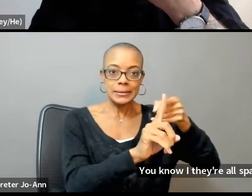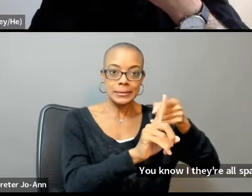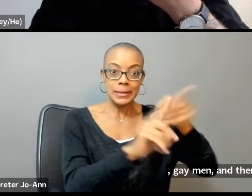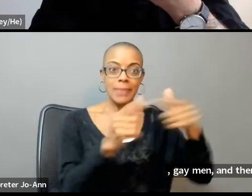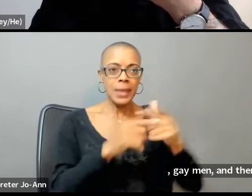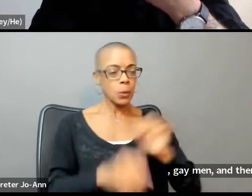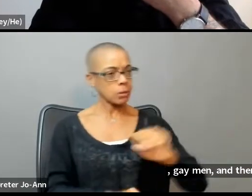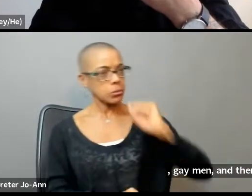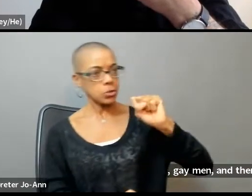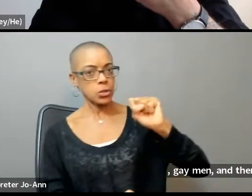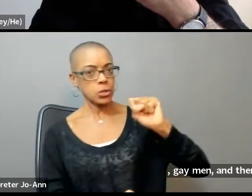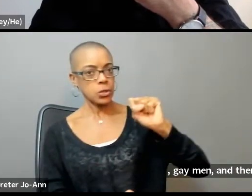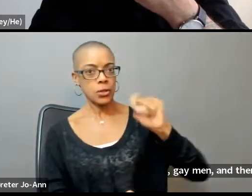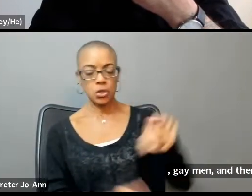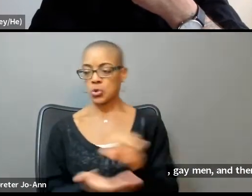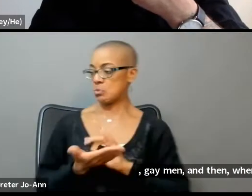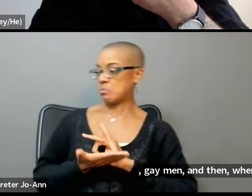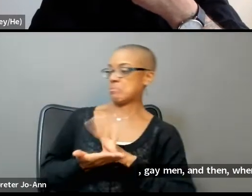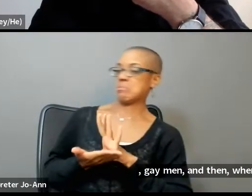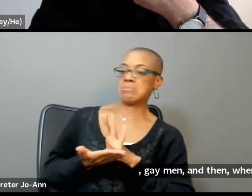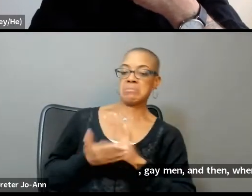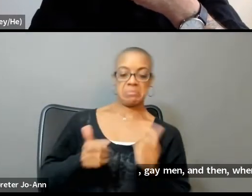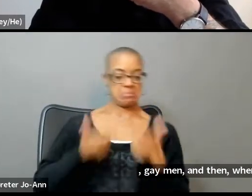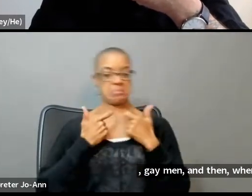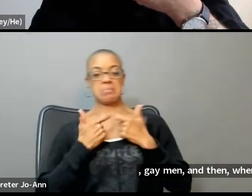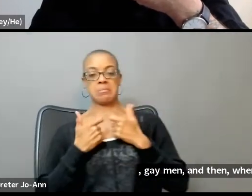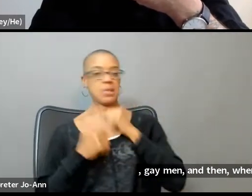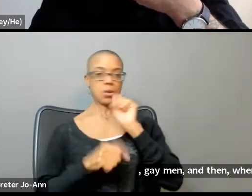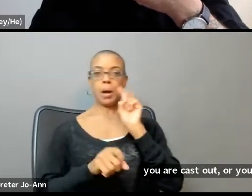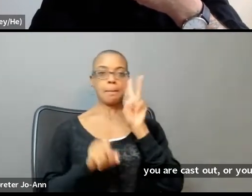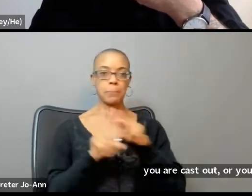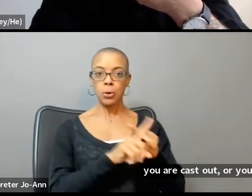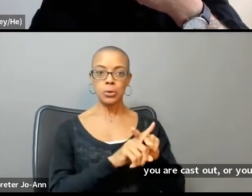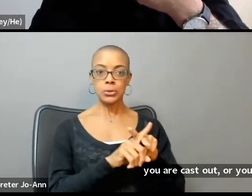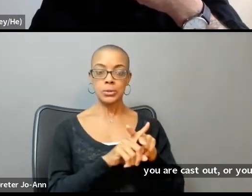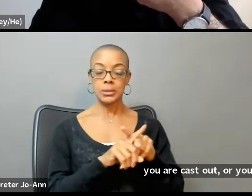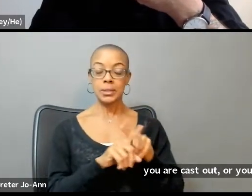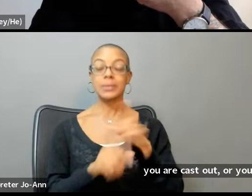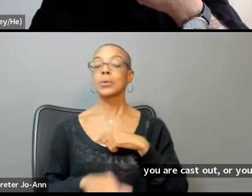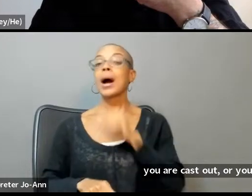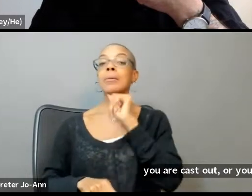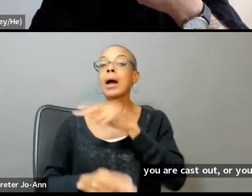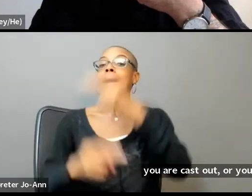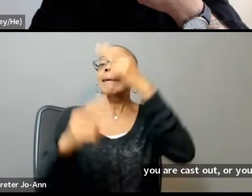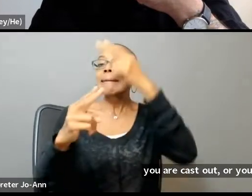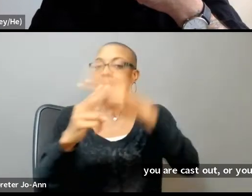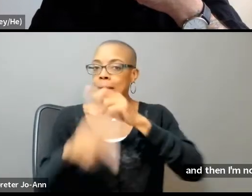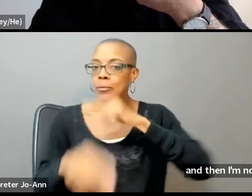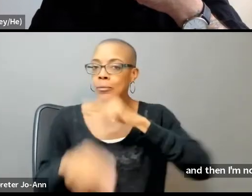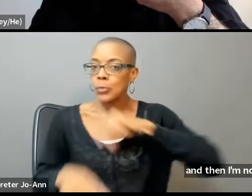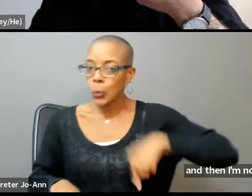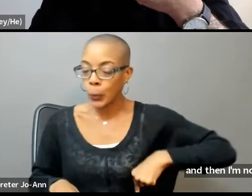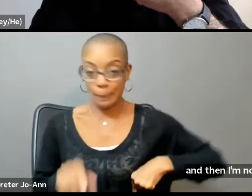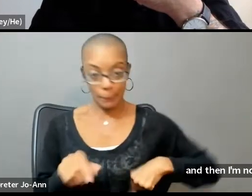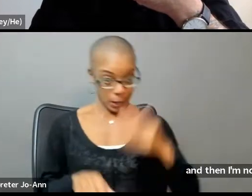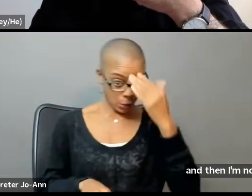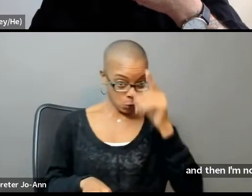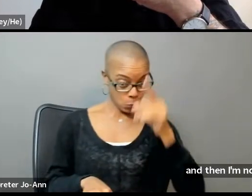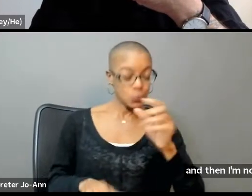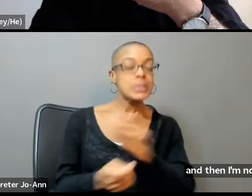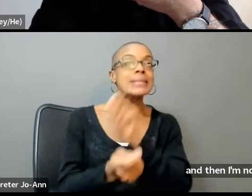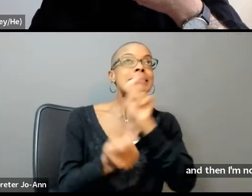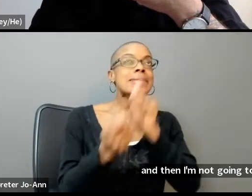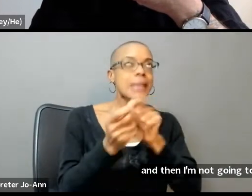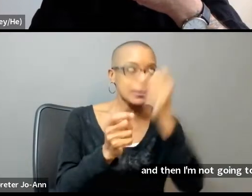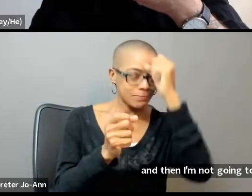you are cast out or you are not booked or whatever. And then I'm not going to name the queen, but I'm sure that you're going to know exactly who I'm talking